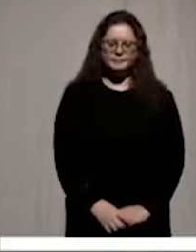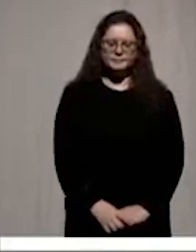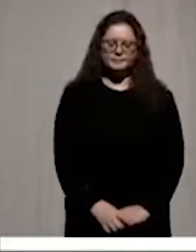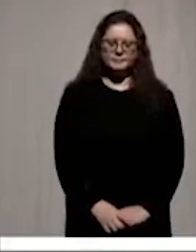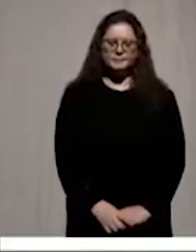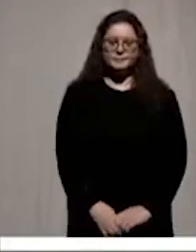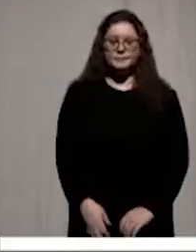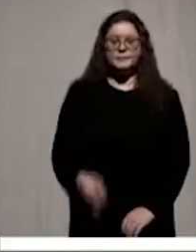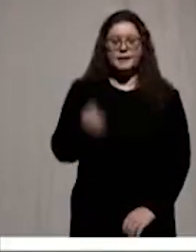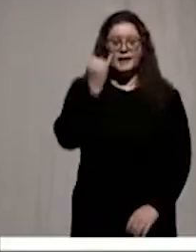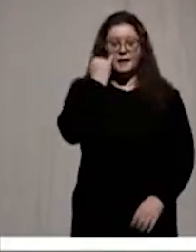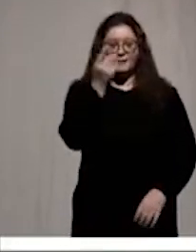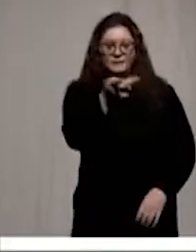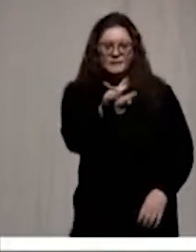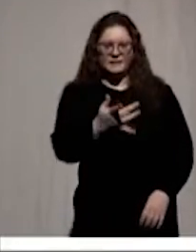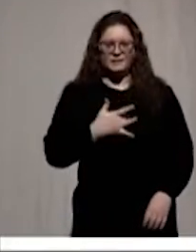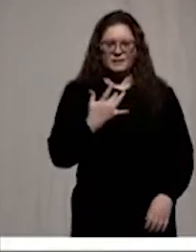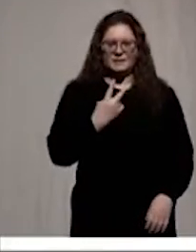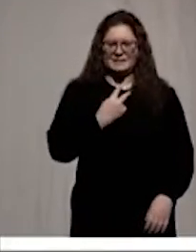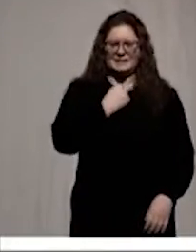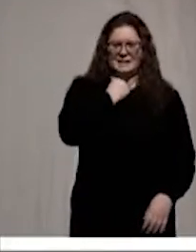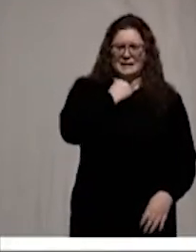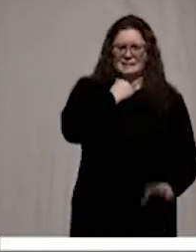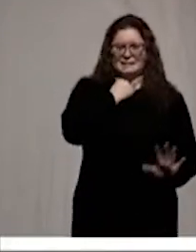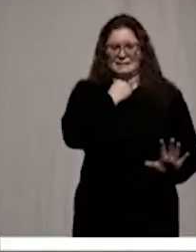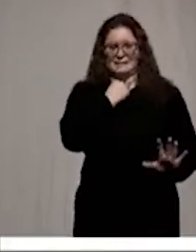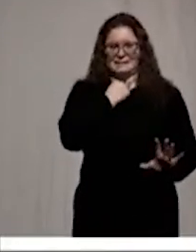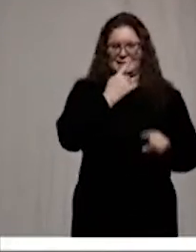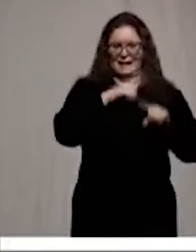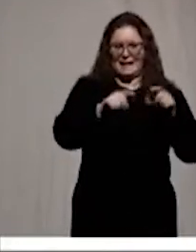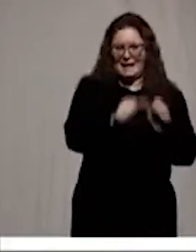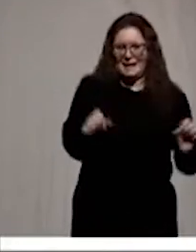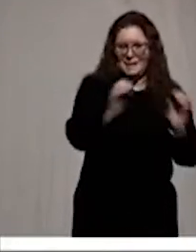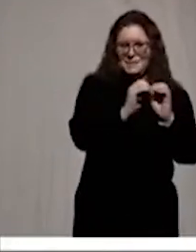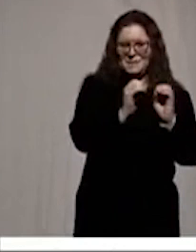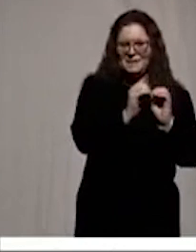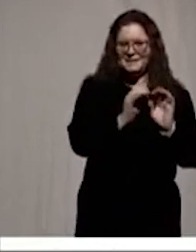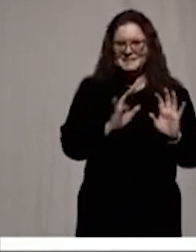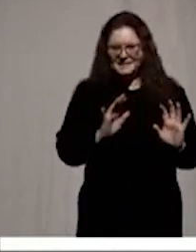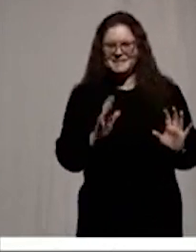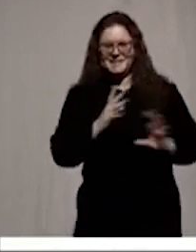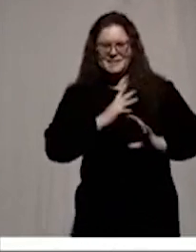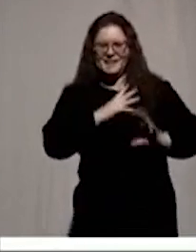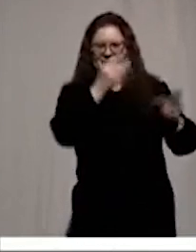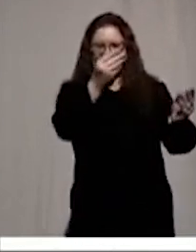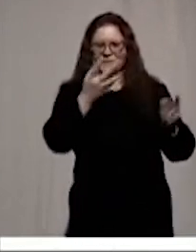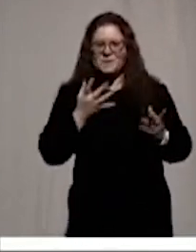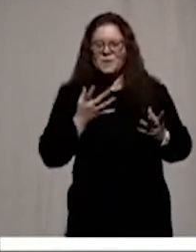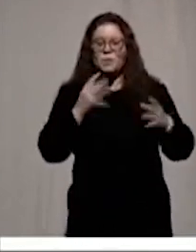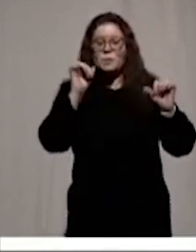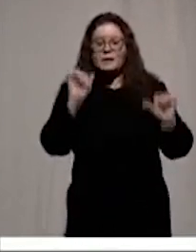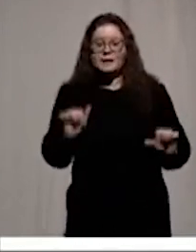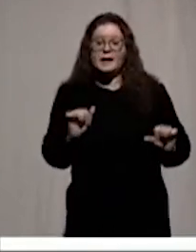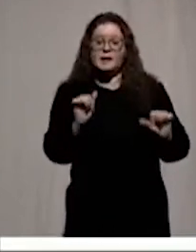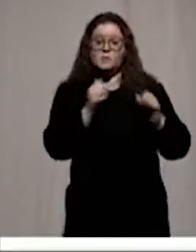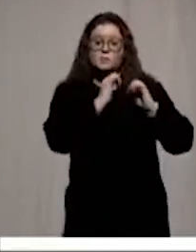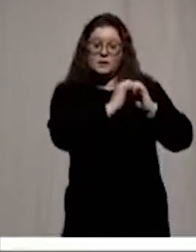If you guys can't, if you're stuck on something, by all means, like, you're more than welcome to let me know. We can either work it out